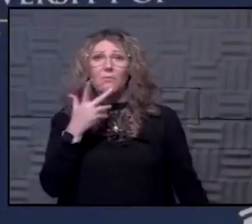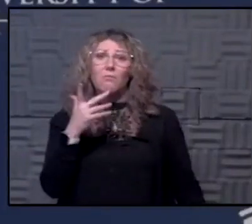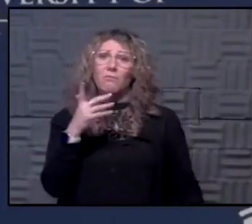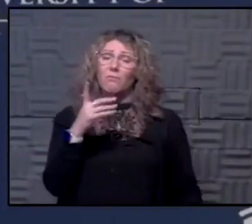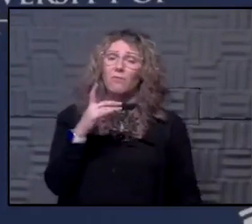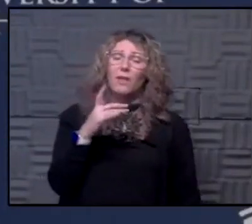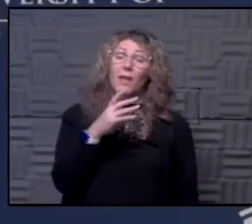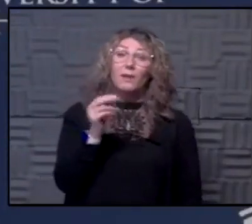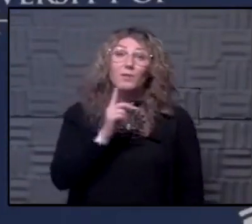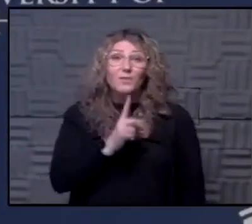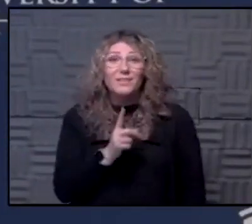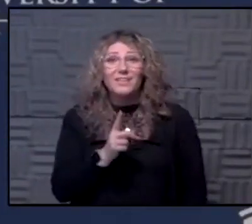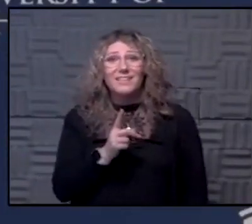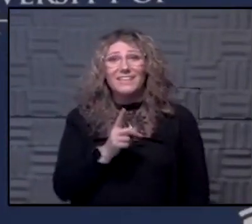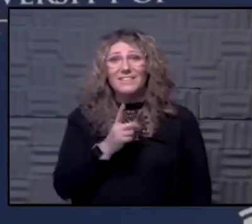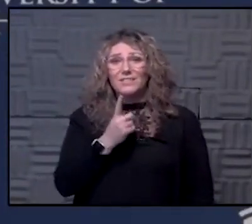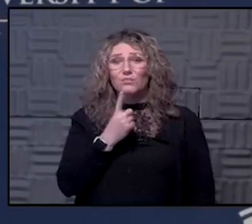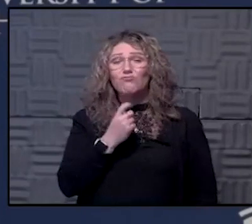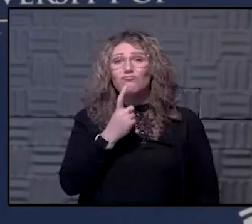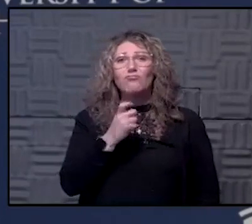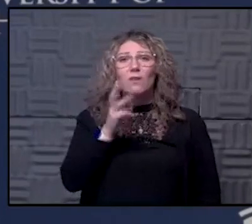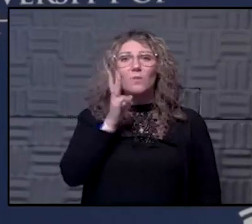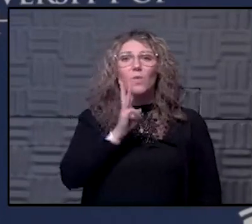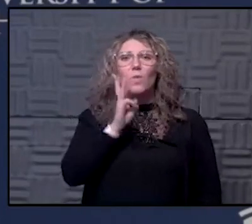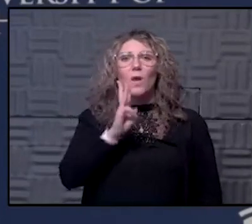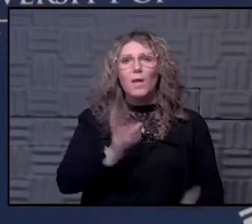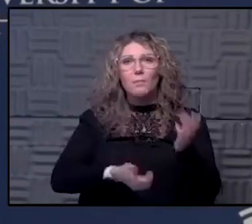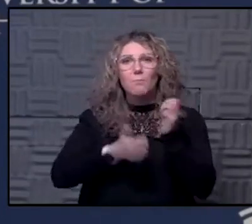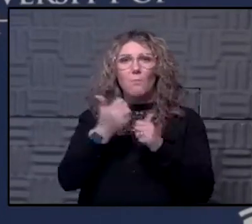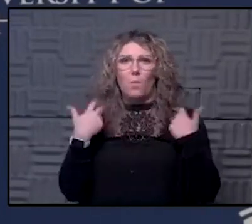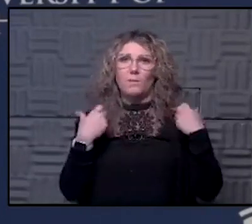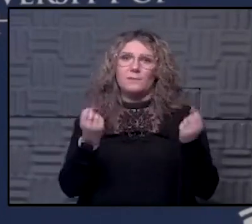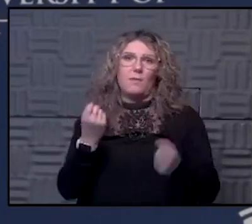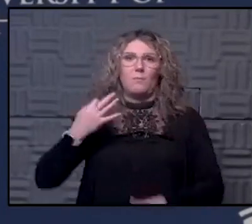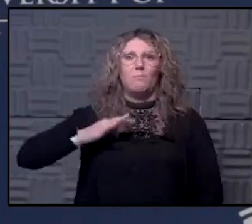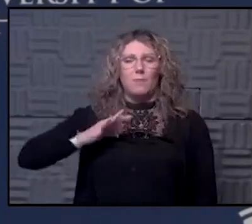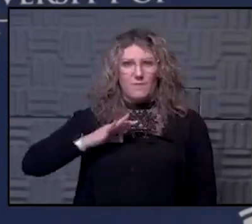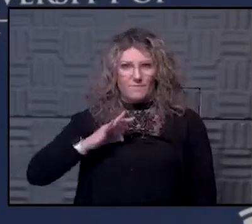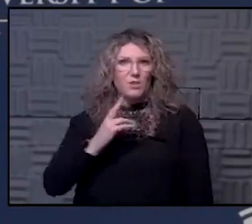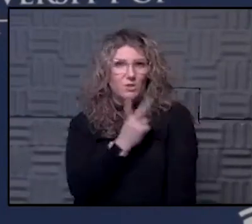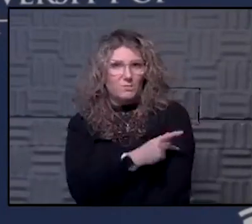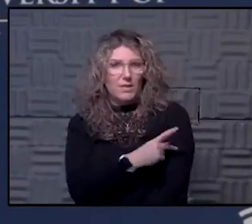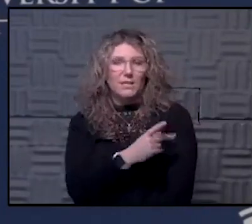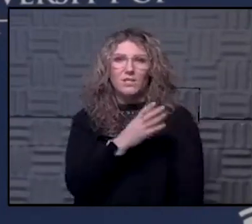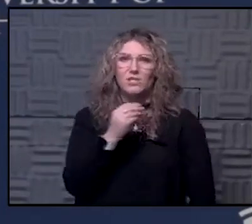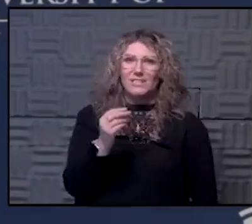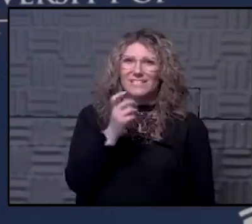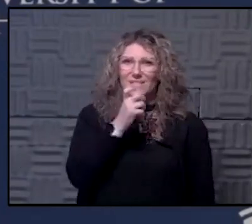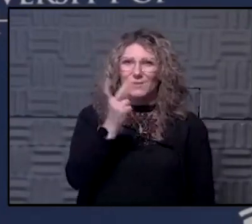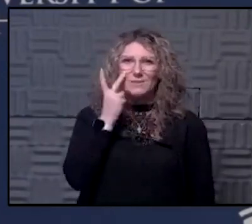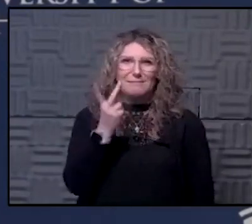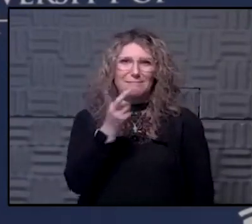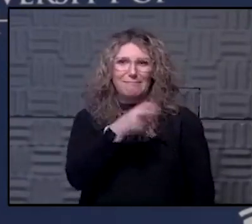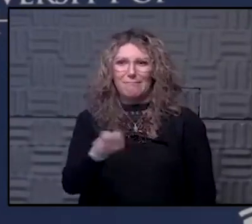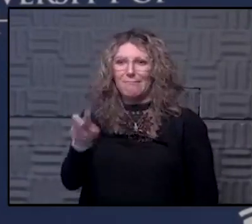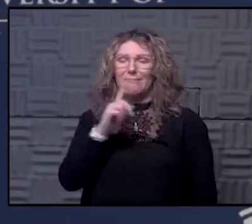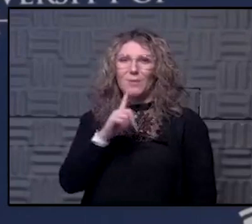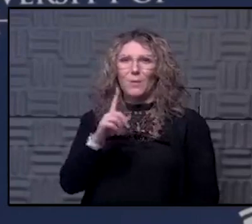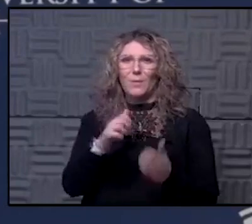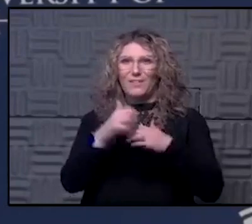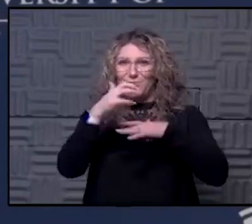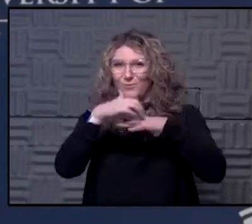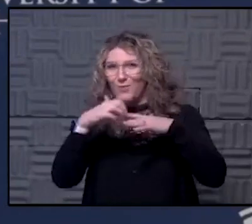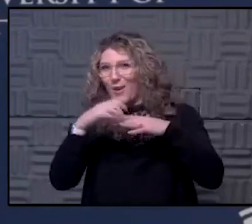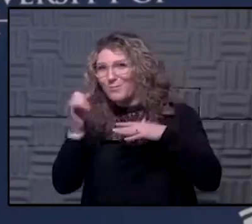regard. And really it's the red wine that seems to have the most health benefits for patients there, and we just don't see that translate into the grape juice